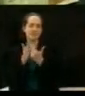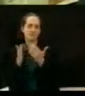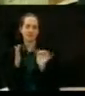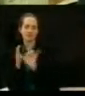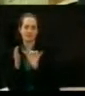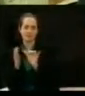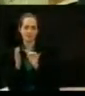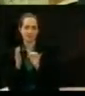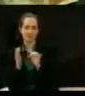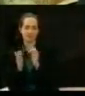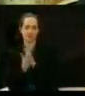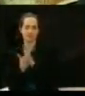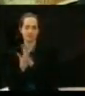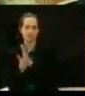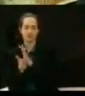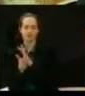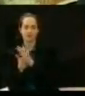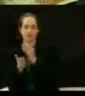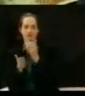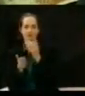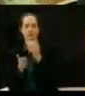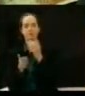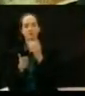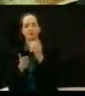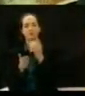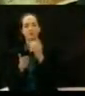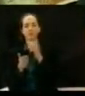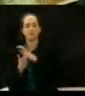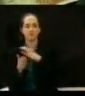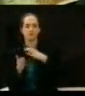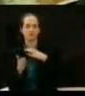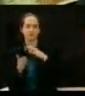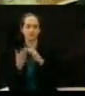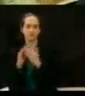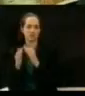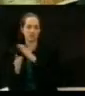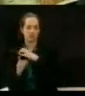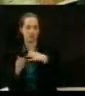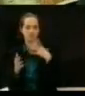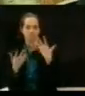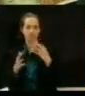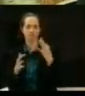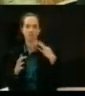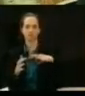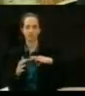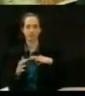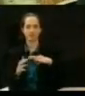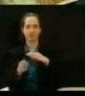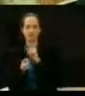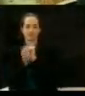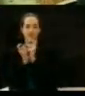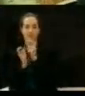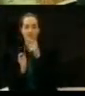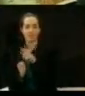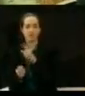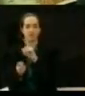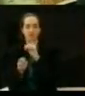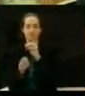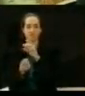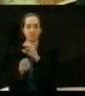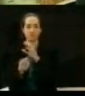City Council for the city. They have not changed theirs to meet FEMA requirements. They left